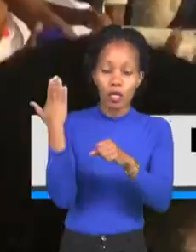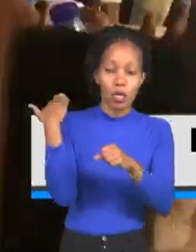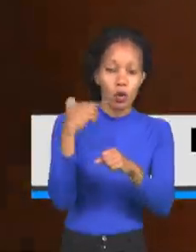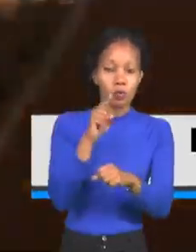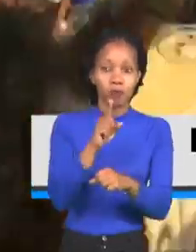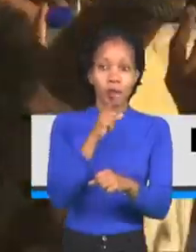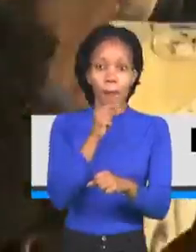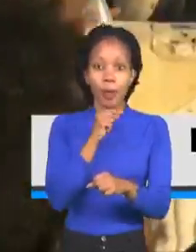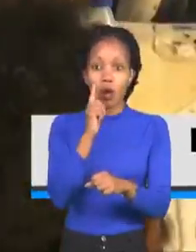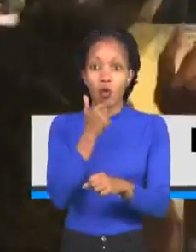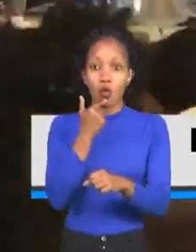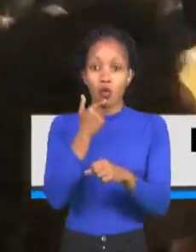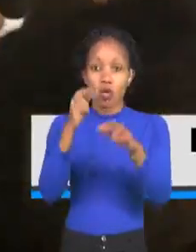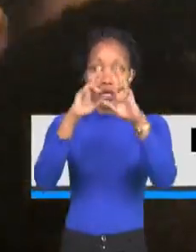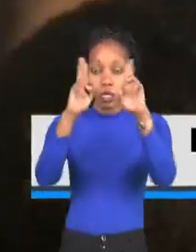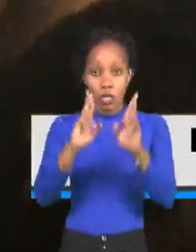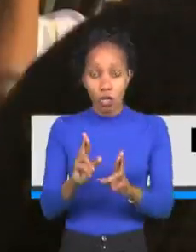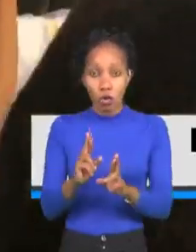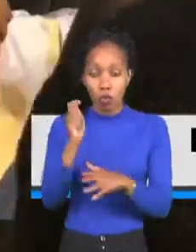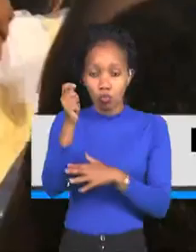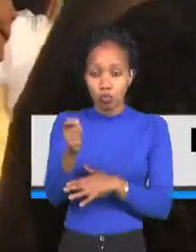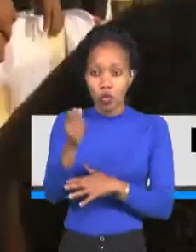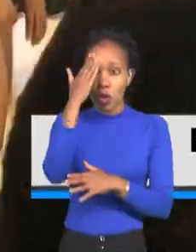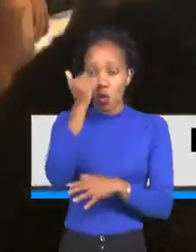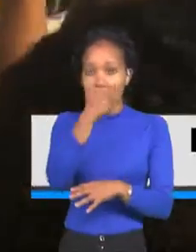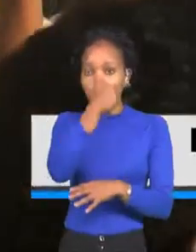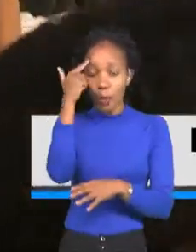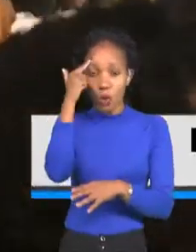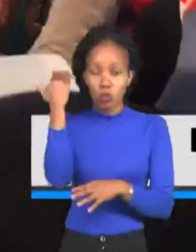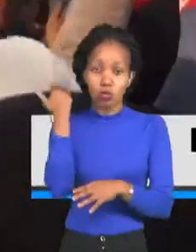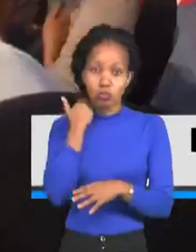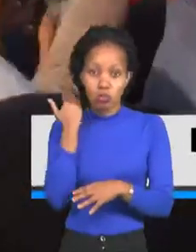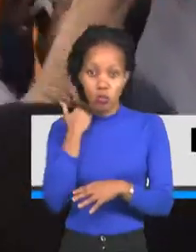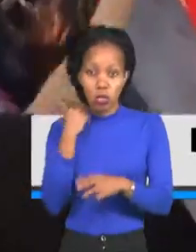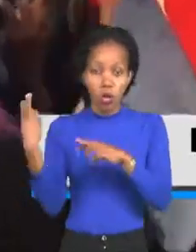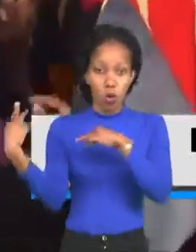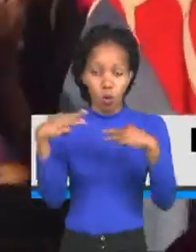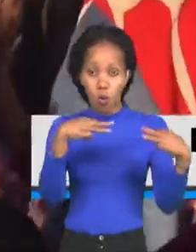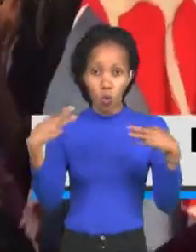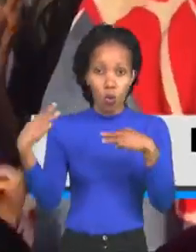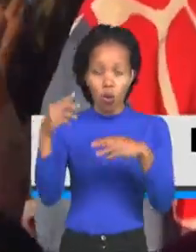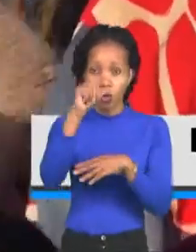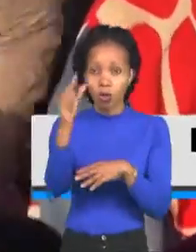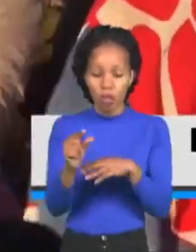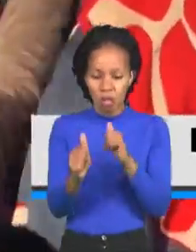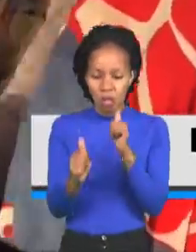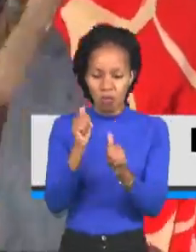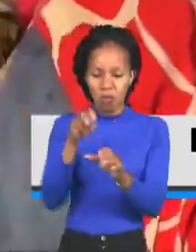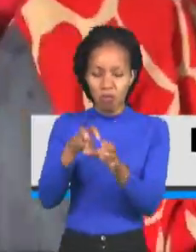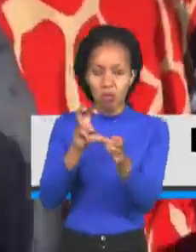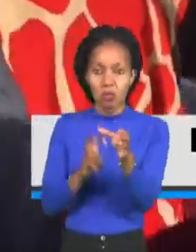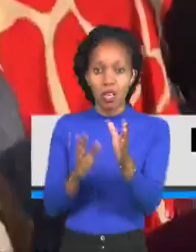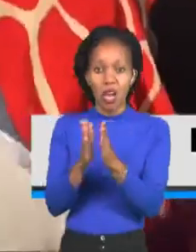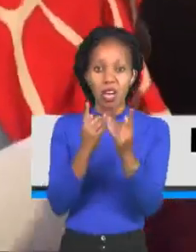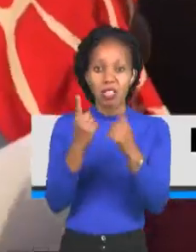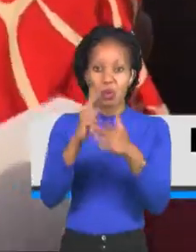is being sought by international prosecutors for alleged war crimes in the country's western Darfur region, has refused to step down and